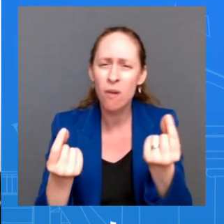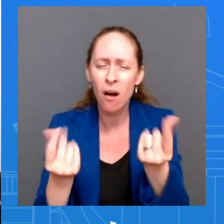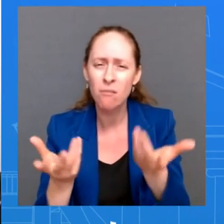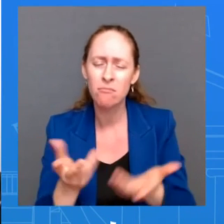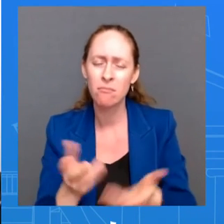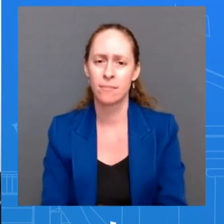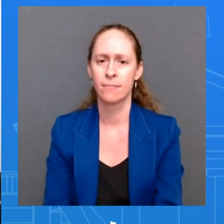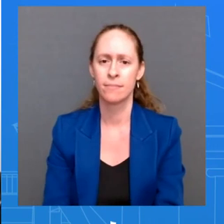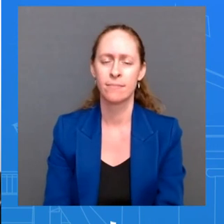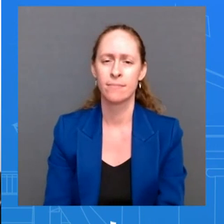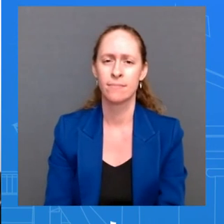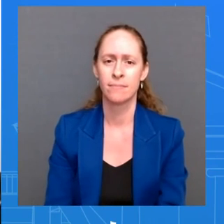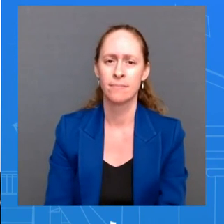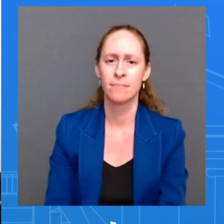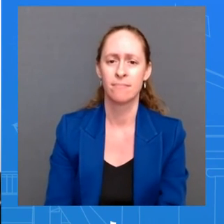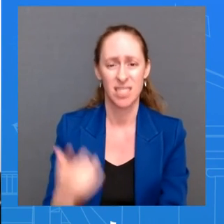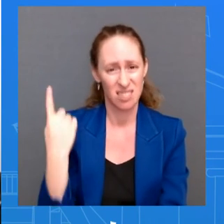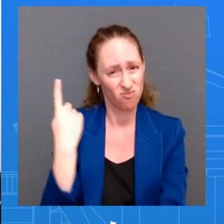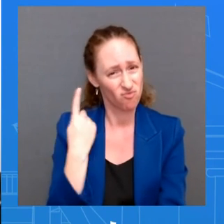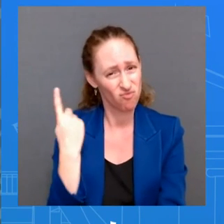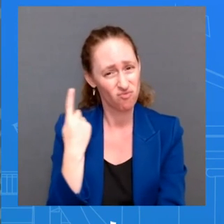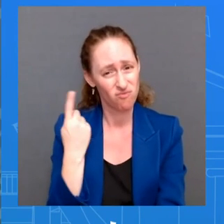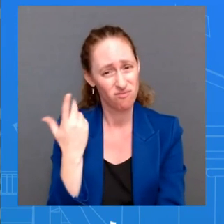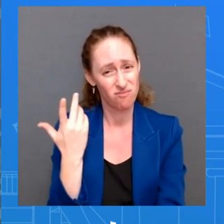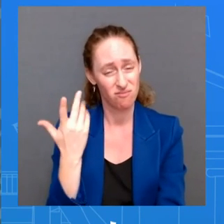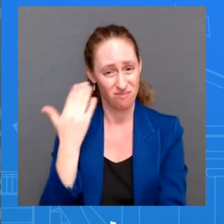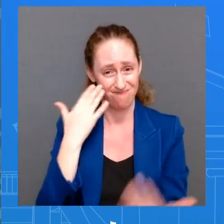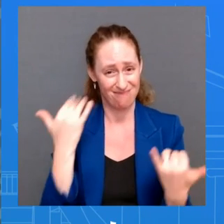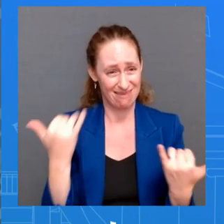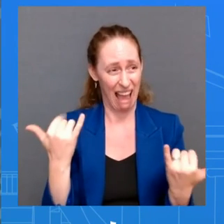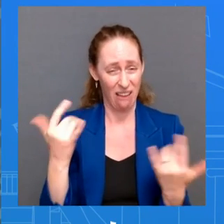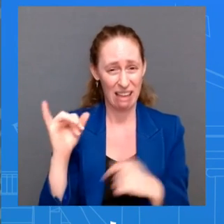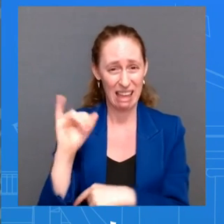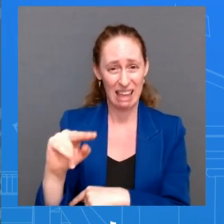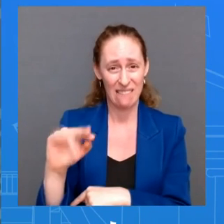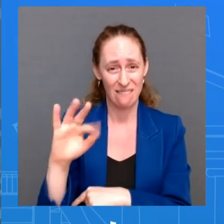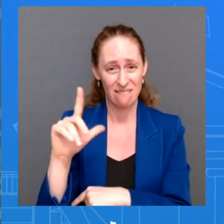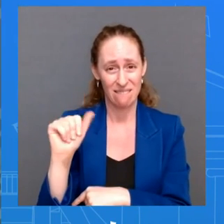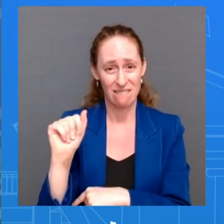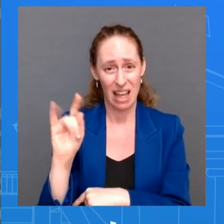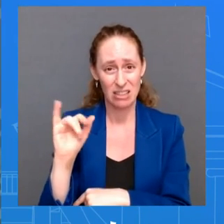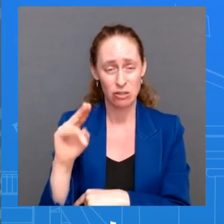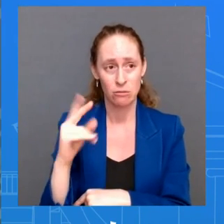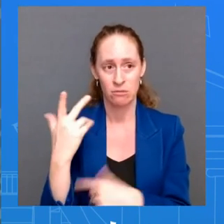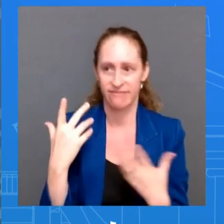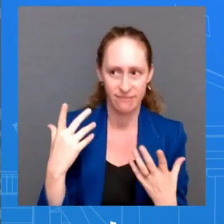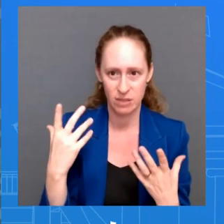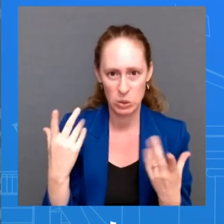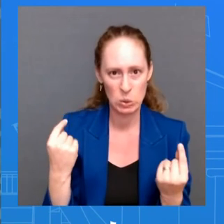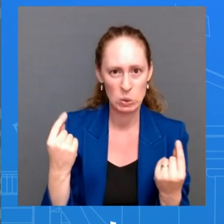on that decision or deliberation. So that question has been asked by our, I think,